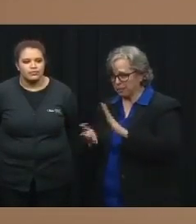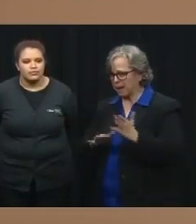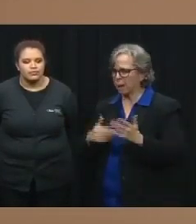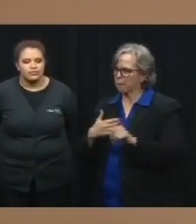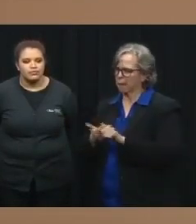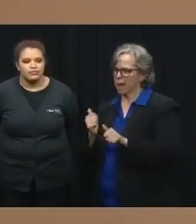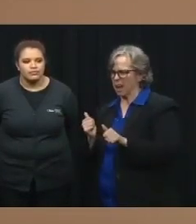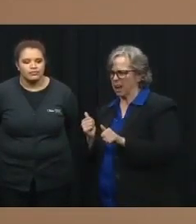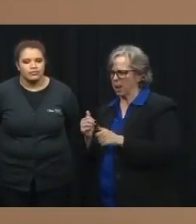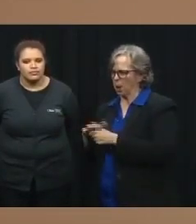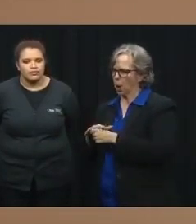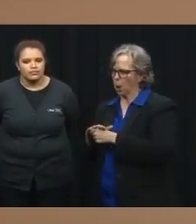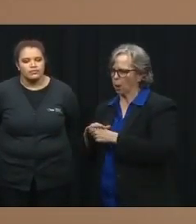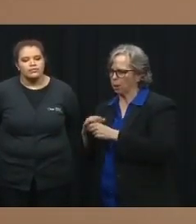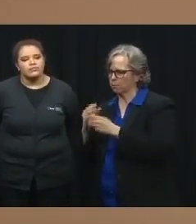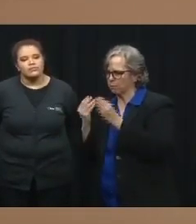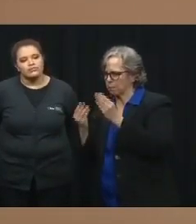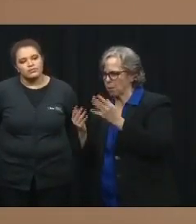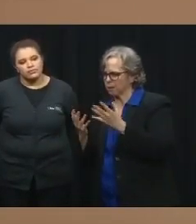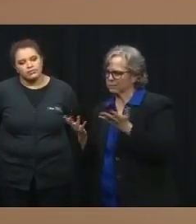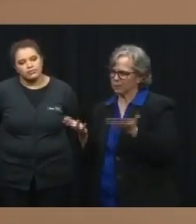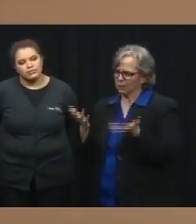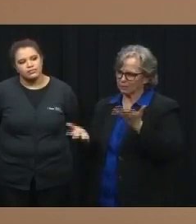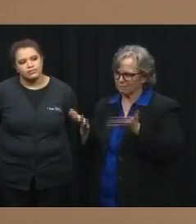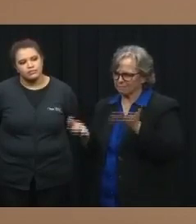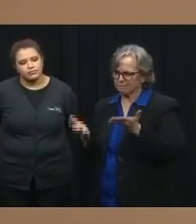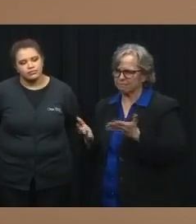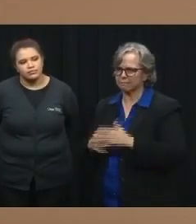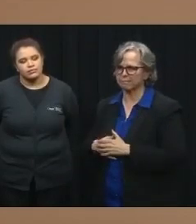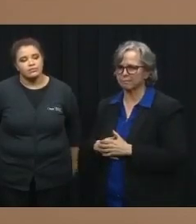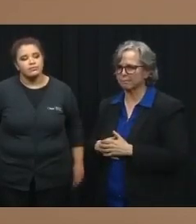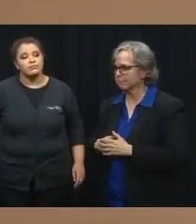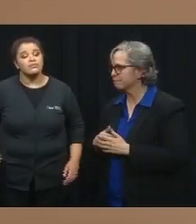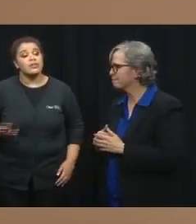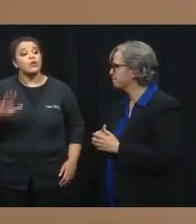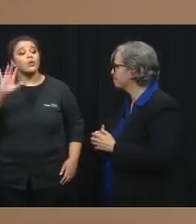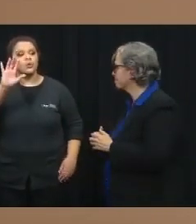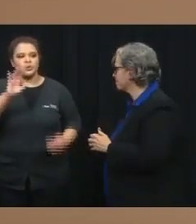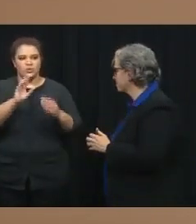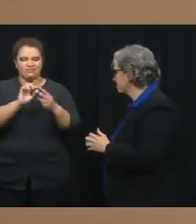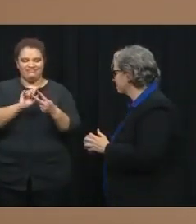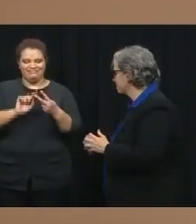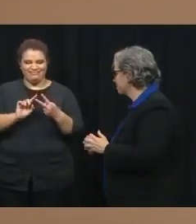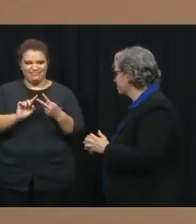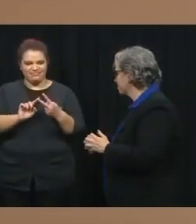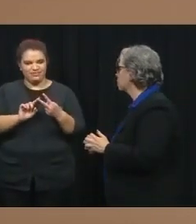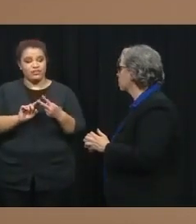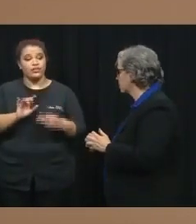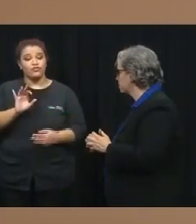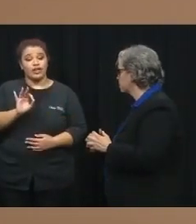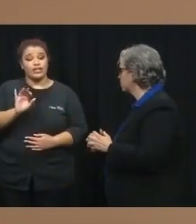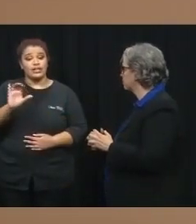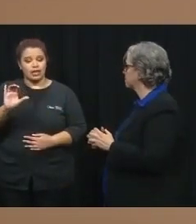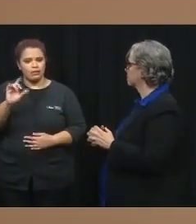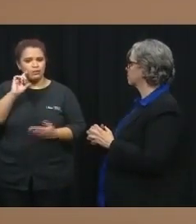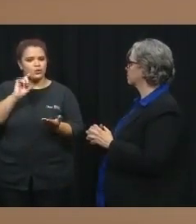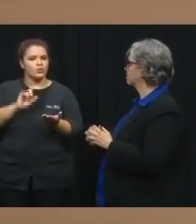Okay, one more. Franklin County saw its cases drop by 31 or